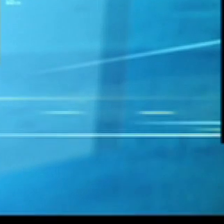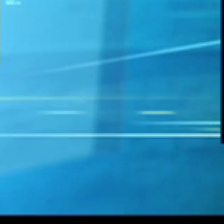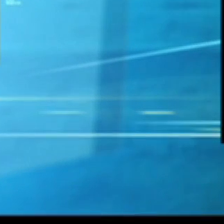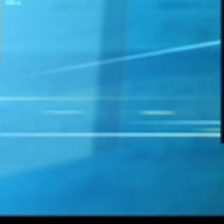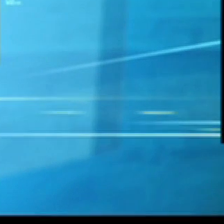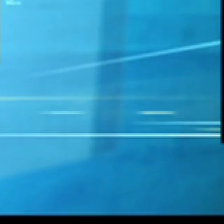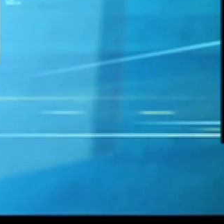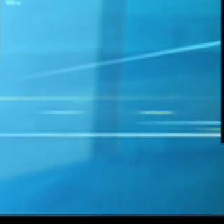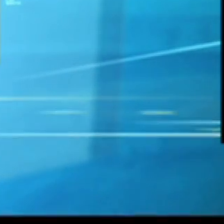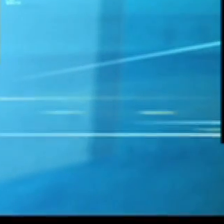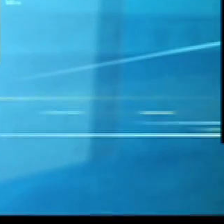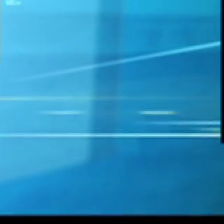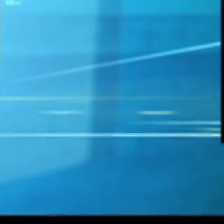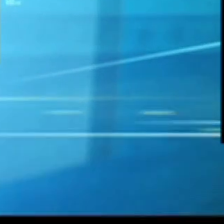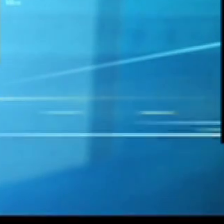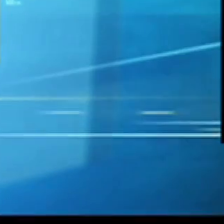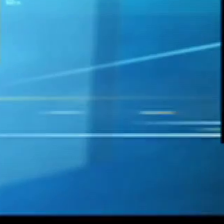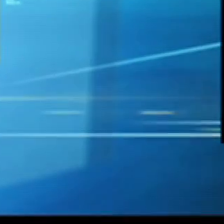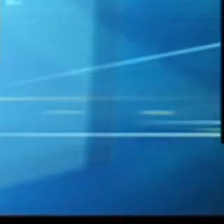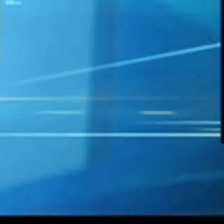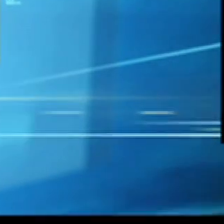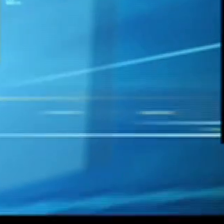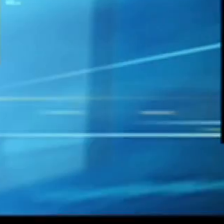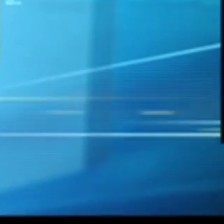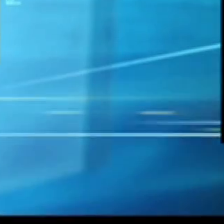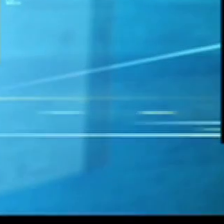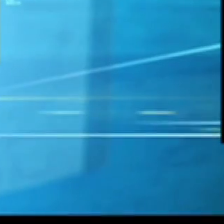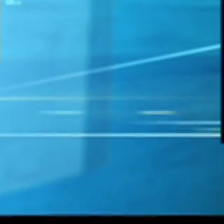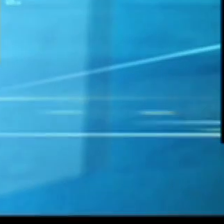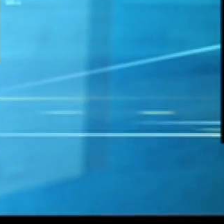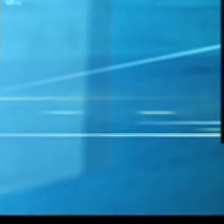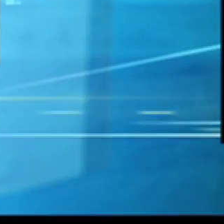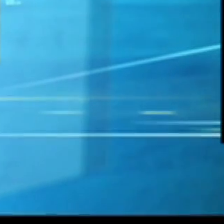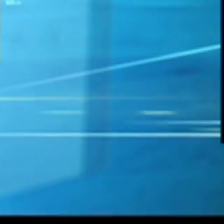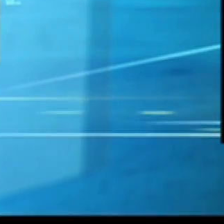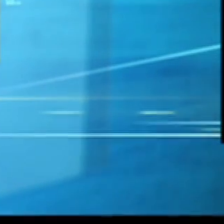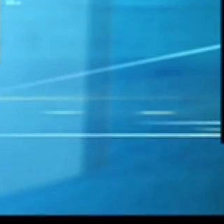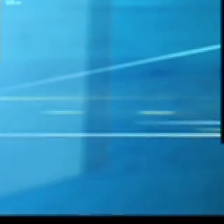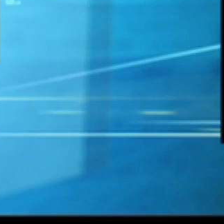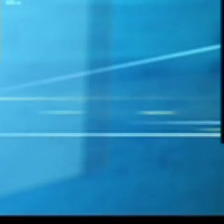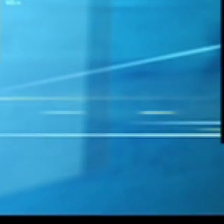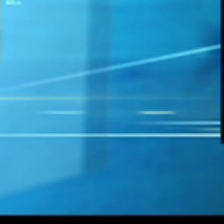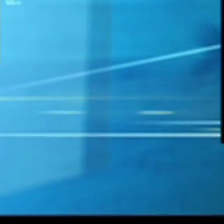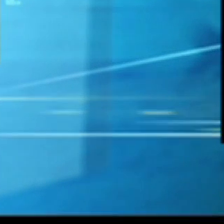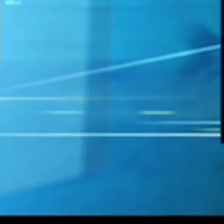portion of the news is brought to you by Shell Helix Ultra. Performance you can see.